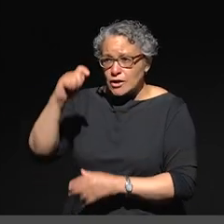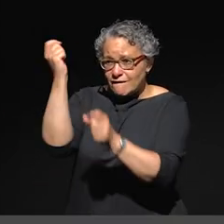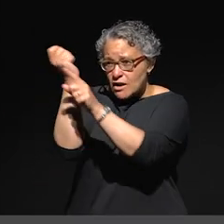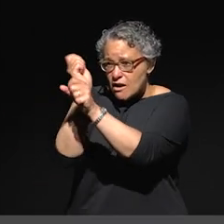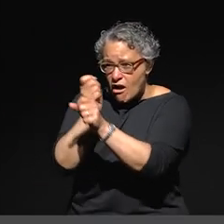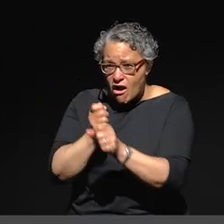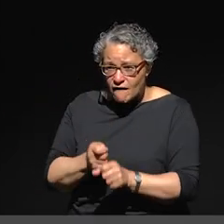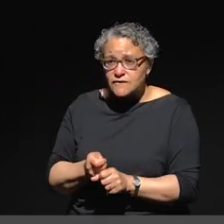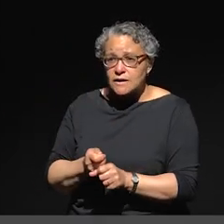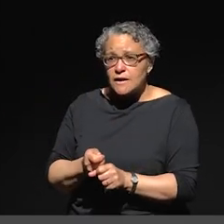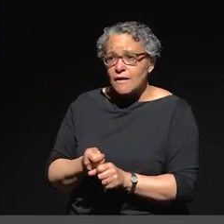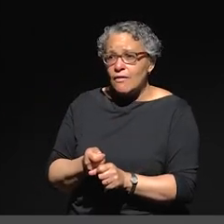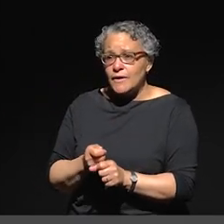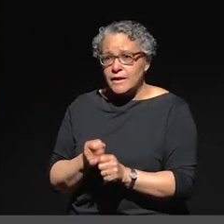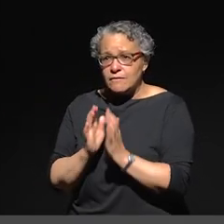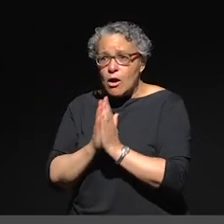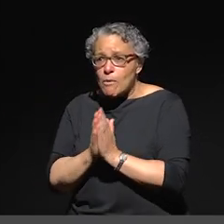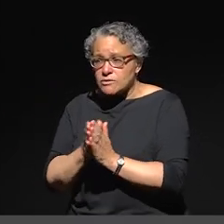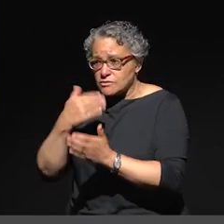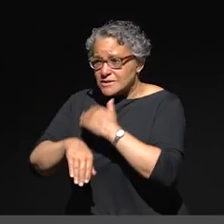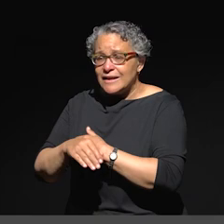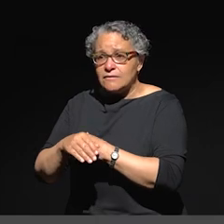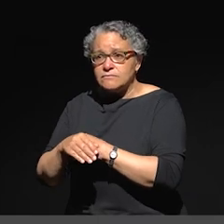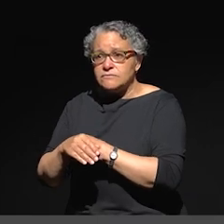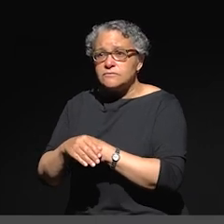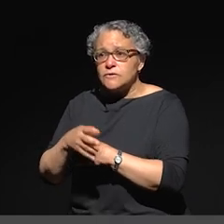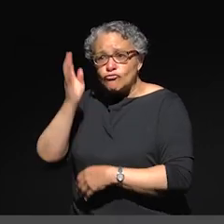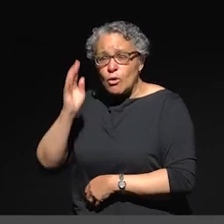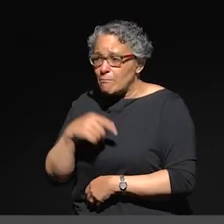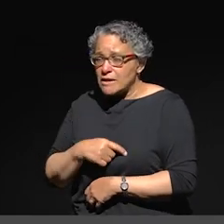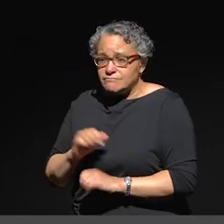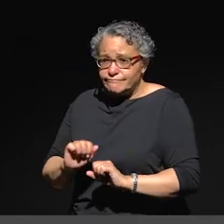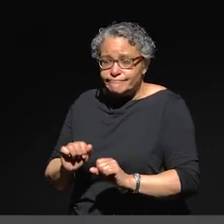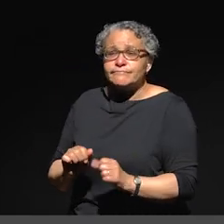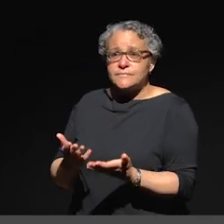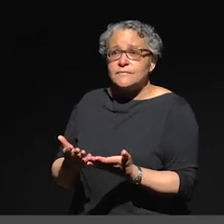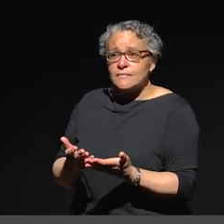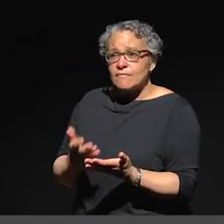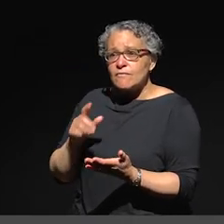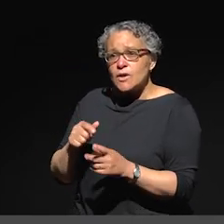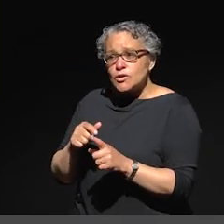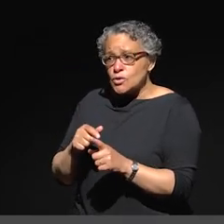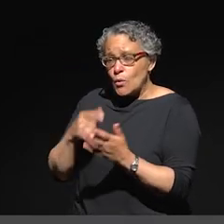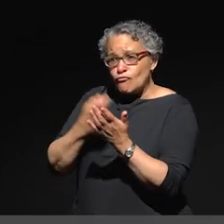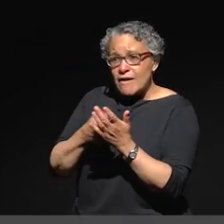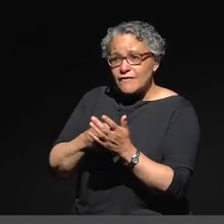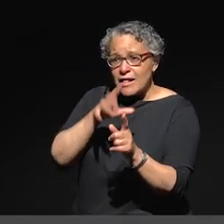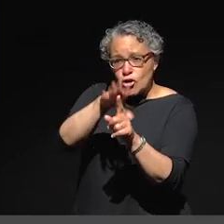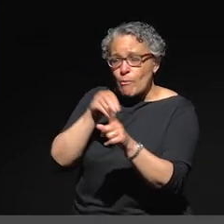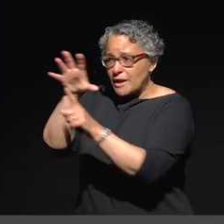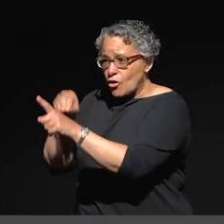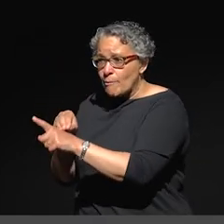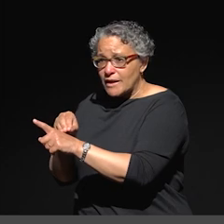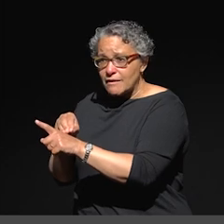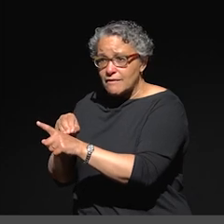cathedral in Florence. He never does it, but he does partly complete the St. Matthew, and that's what he's drawing upon here. So Raphael's